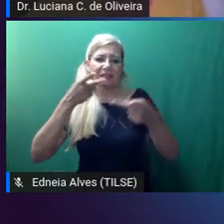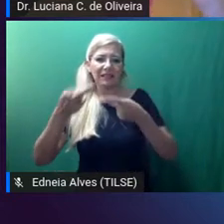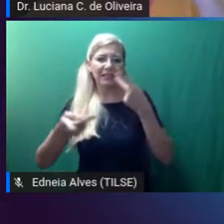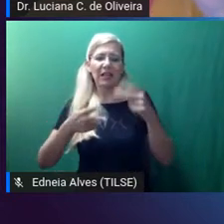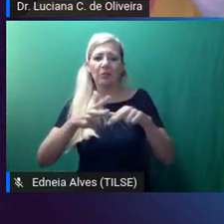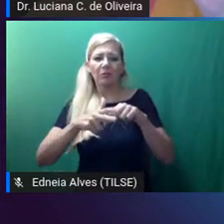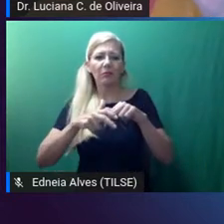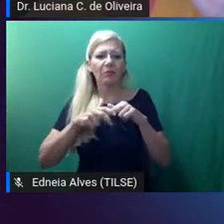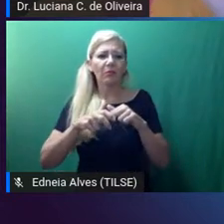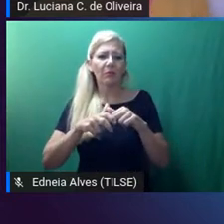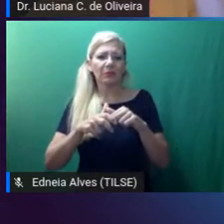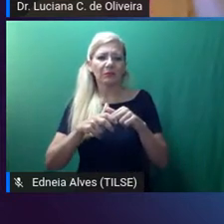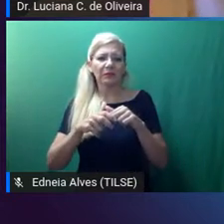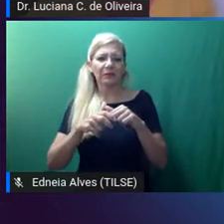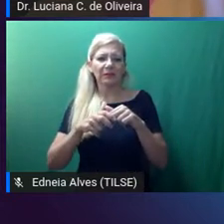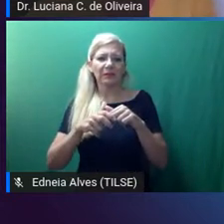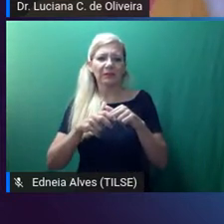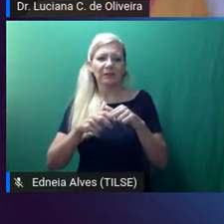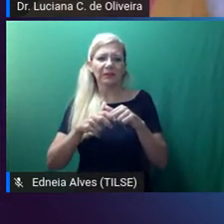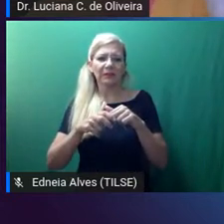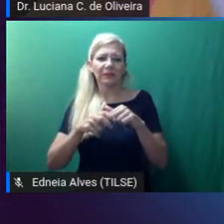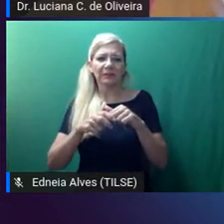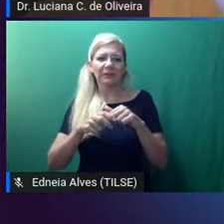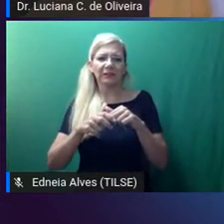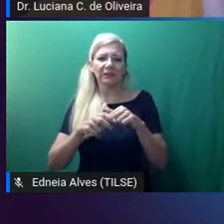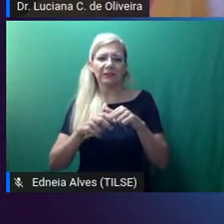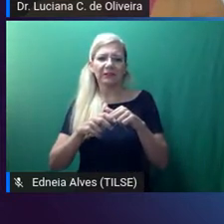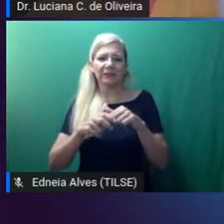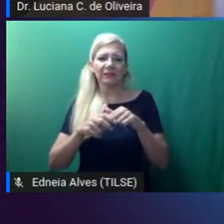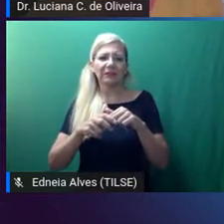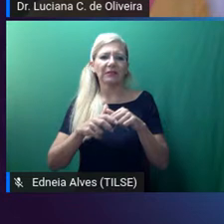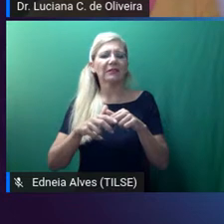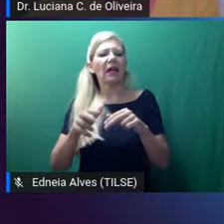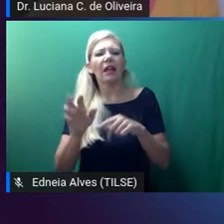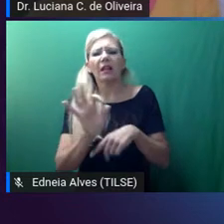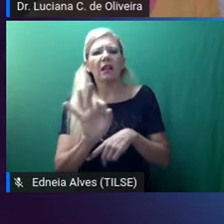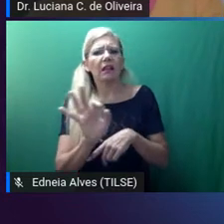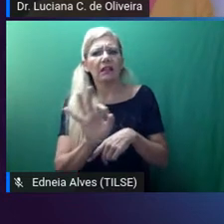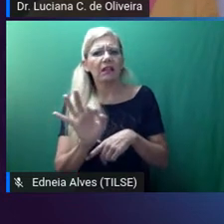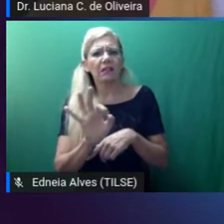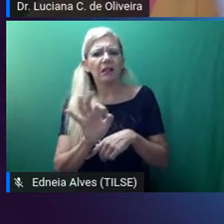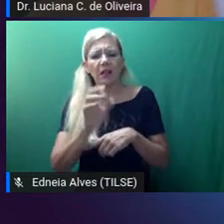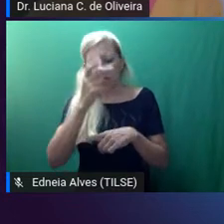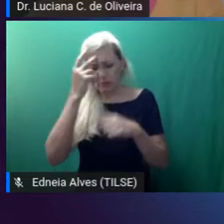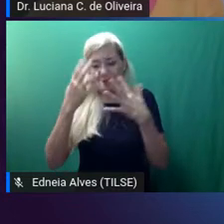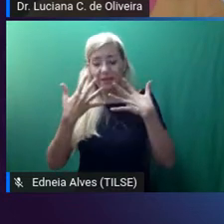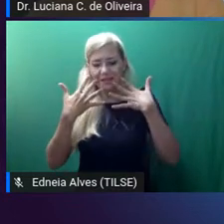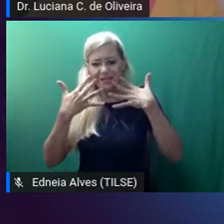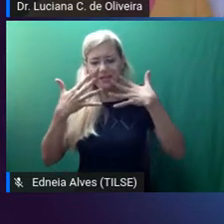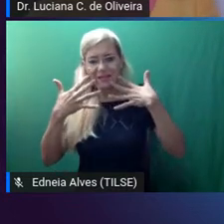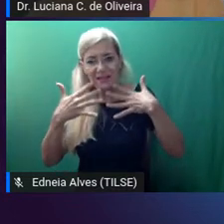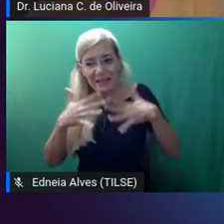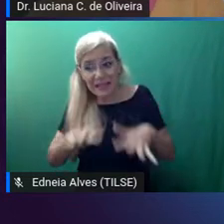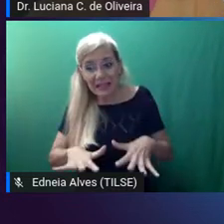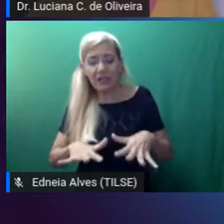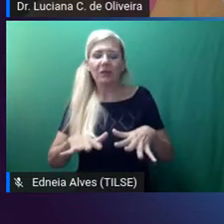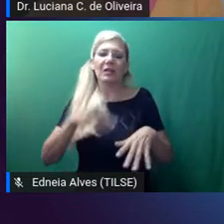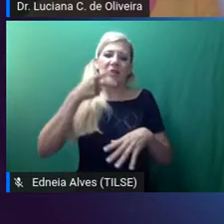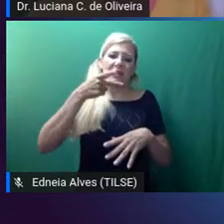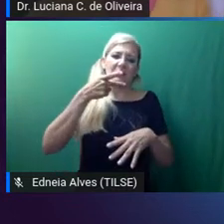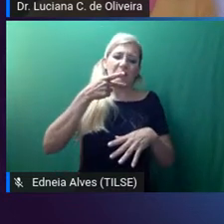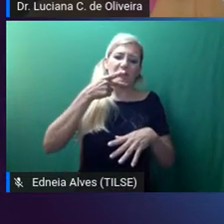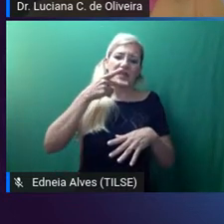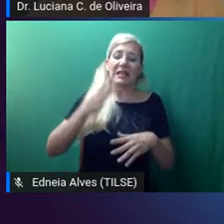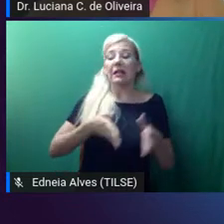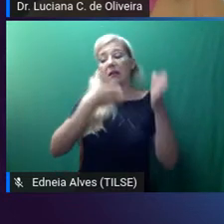see it's not just a native speaker, but it's a white native speaker that is considered a model